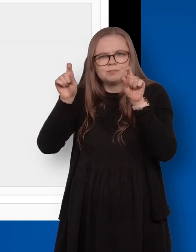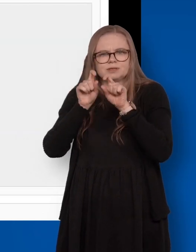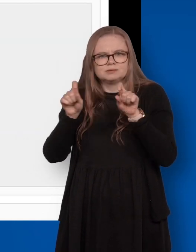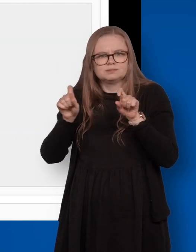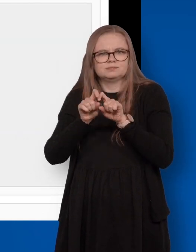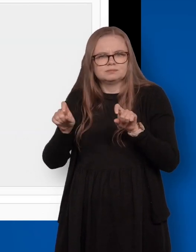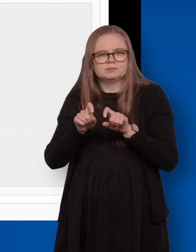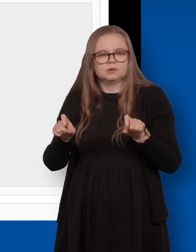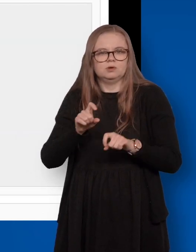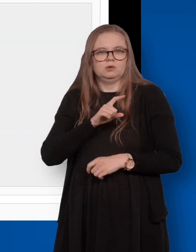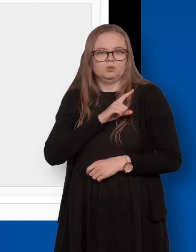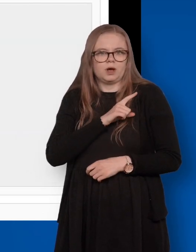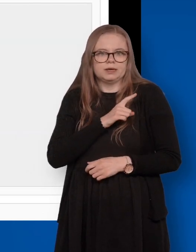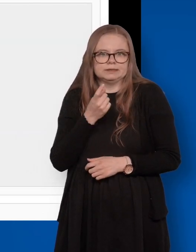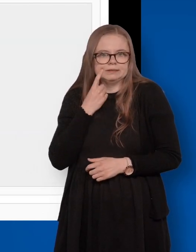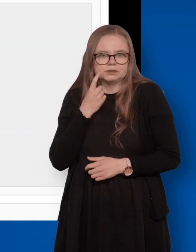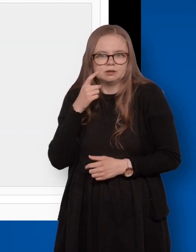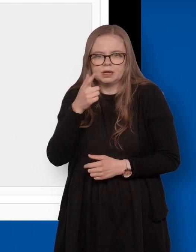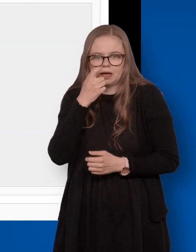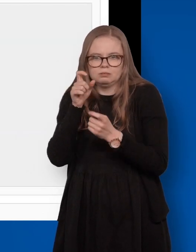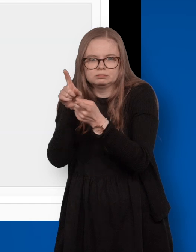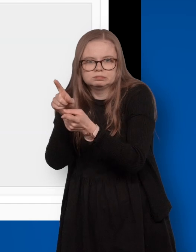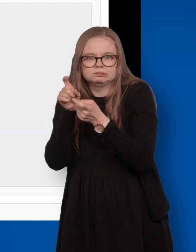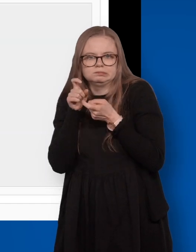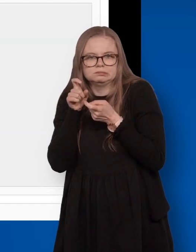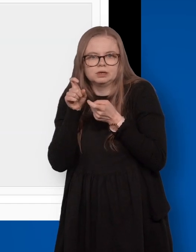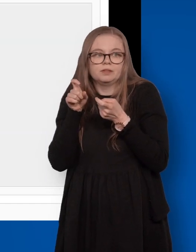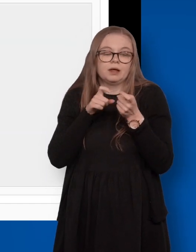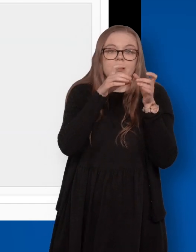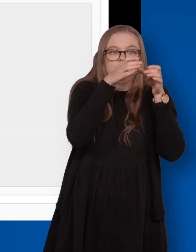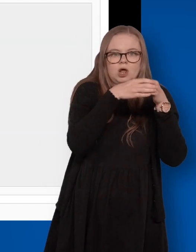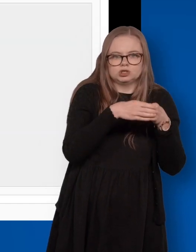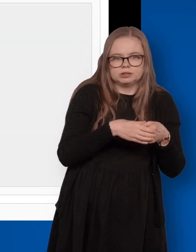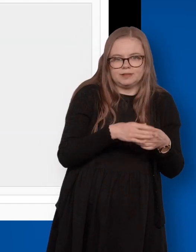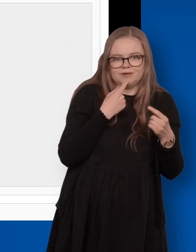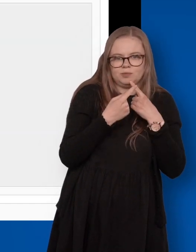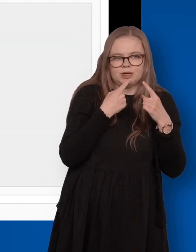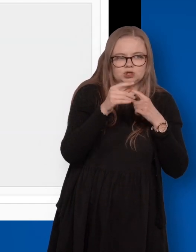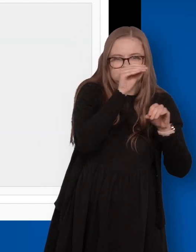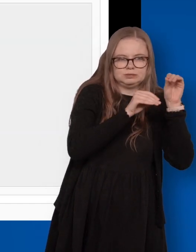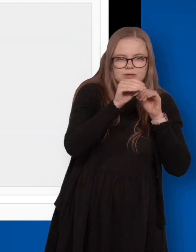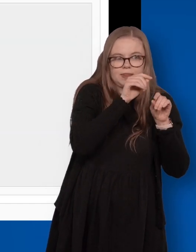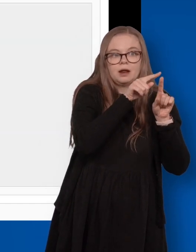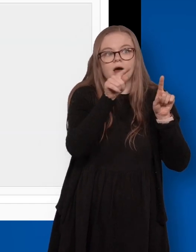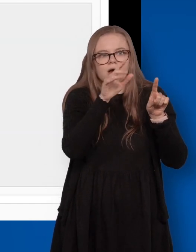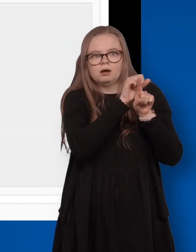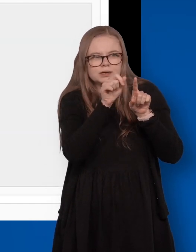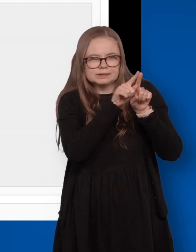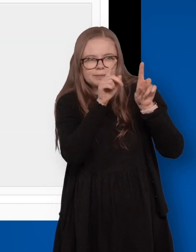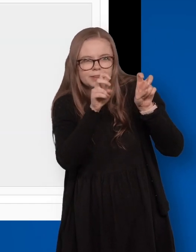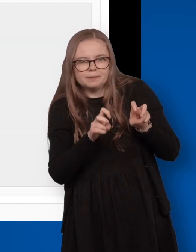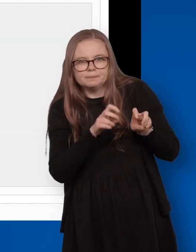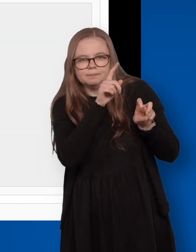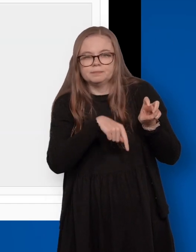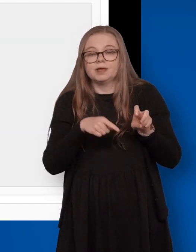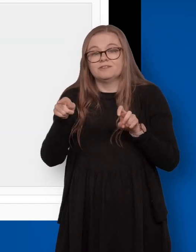much easier to parse and cluster and find common points of discussion, particularly for cases where someone has provided a